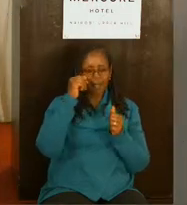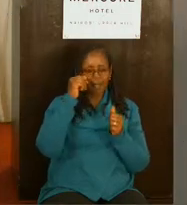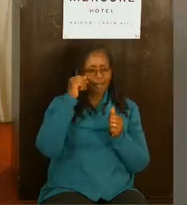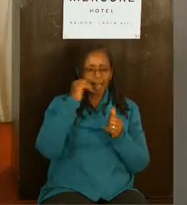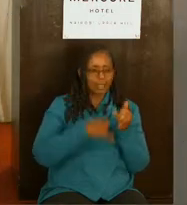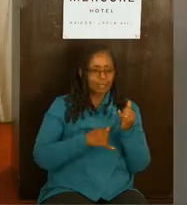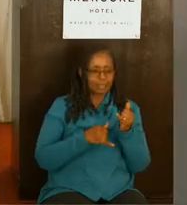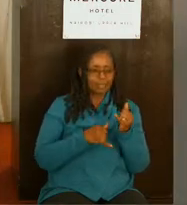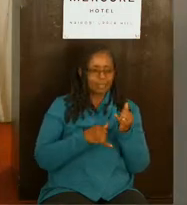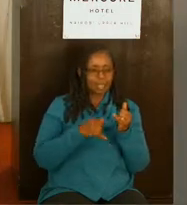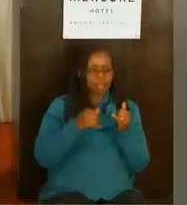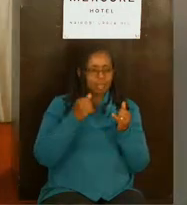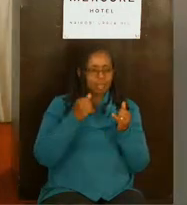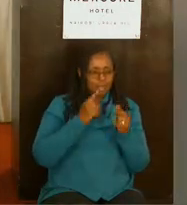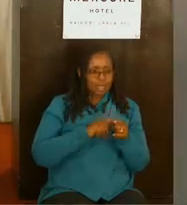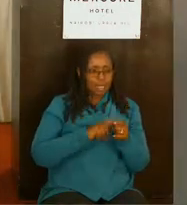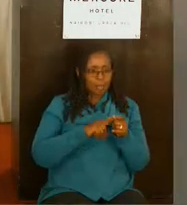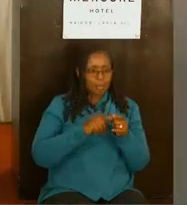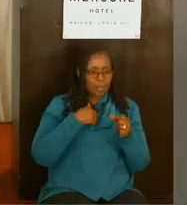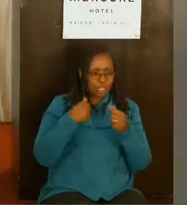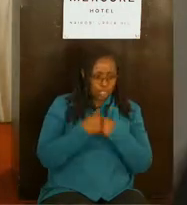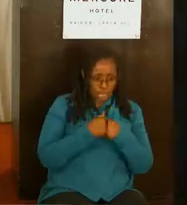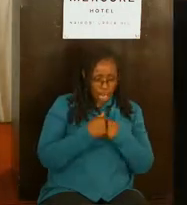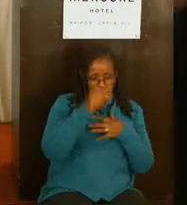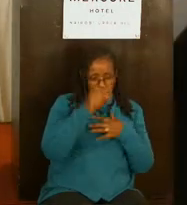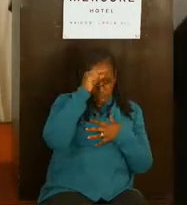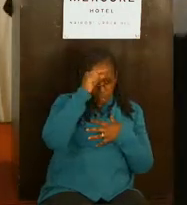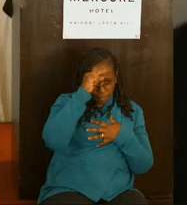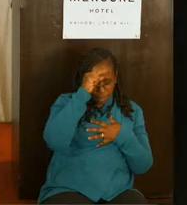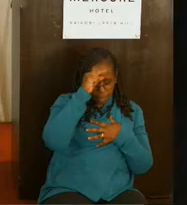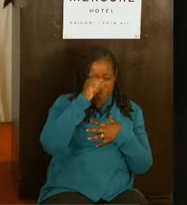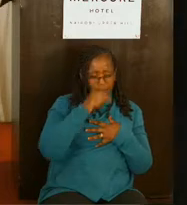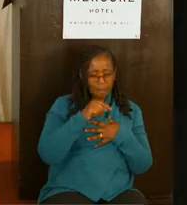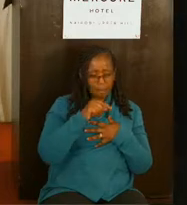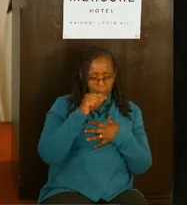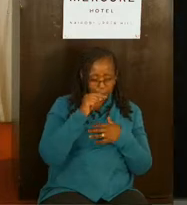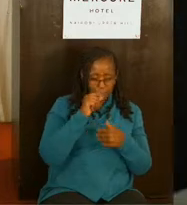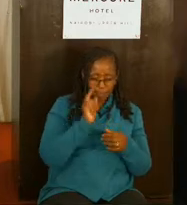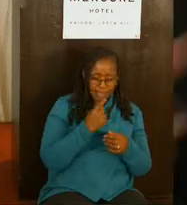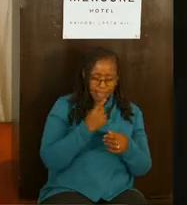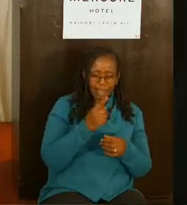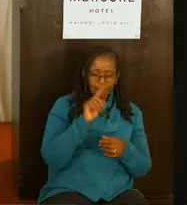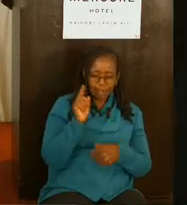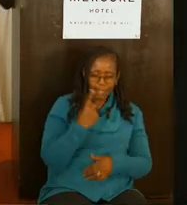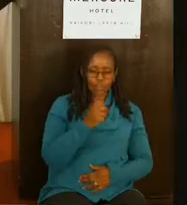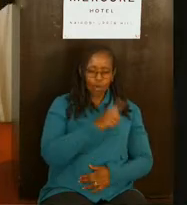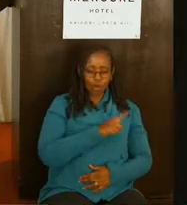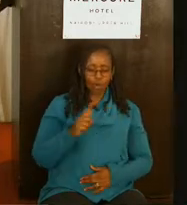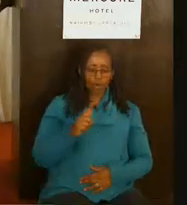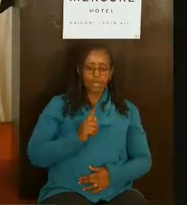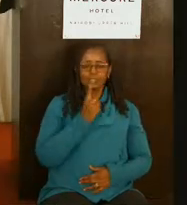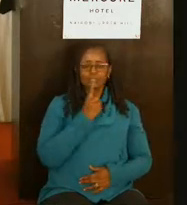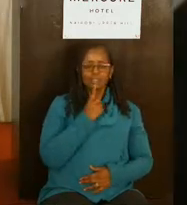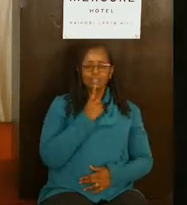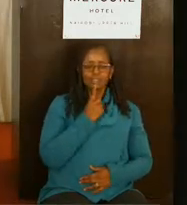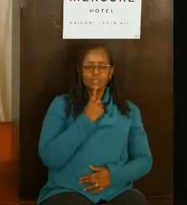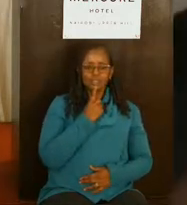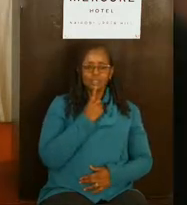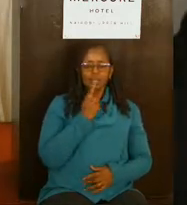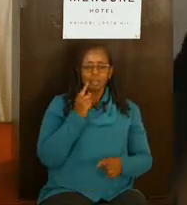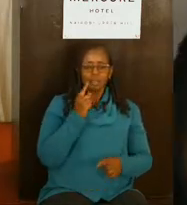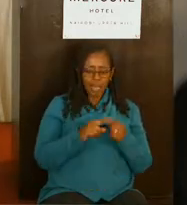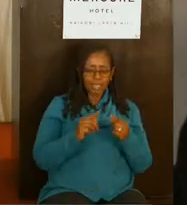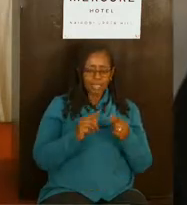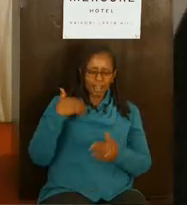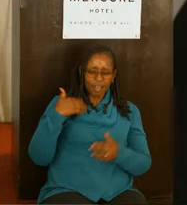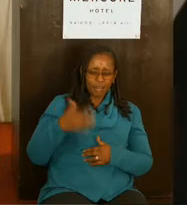preaching that I should do when I'm challenging government should be thus says the Lord because it has come to the end but the